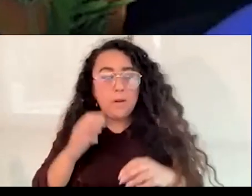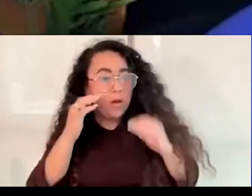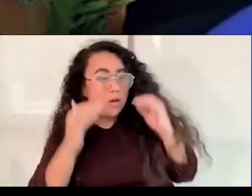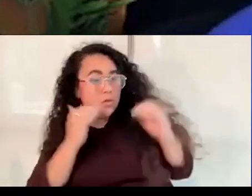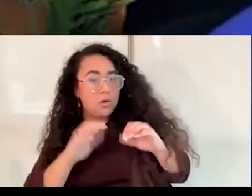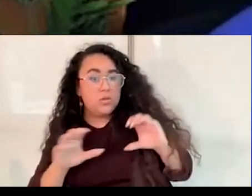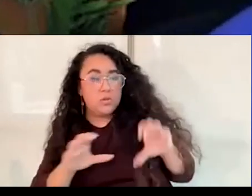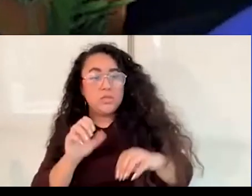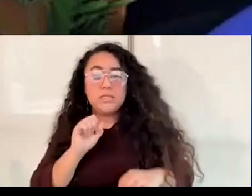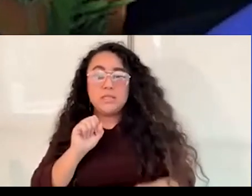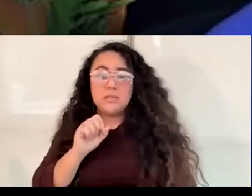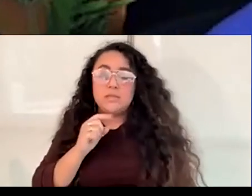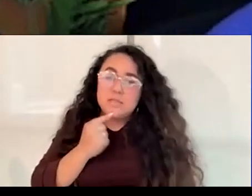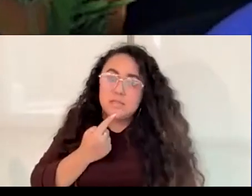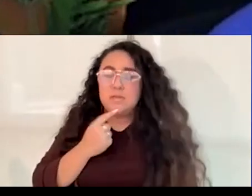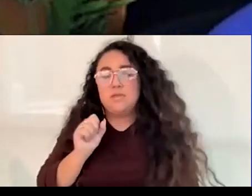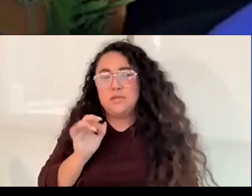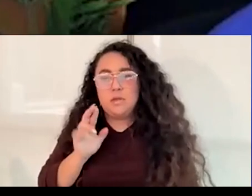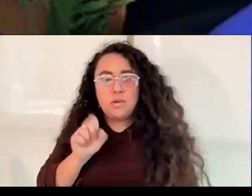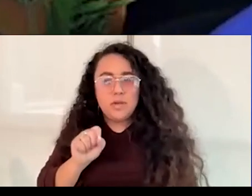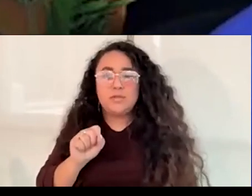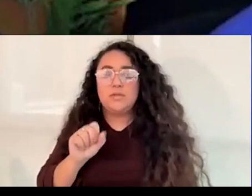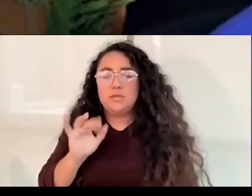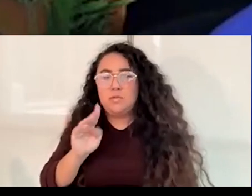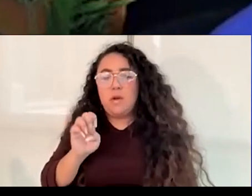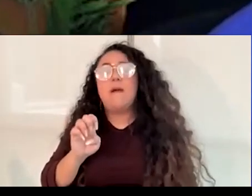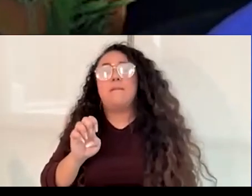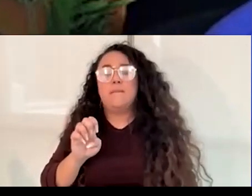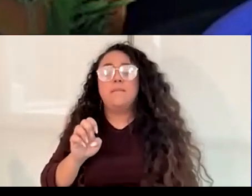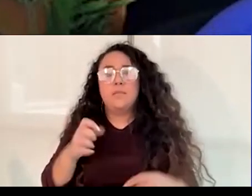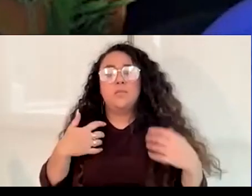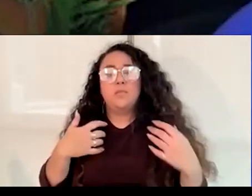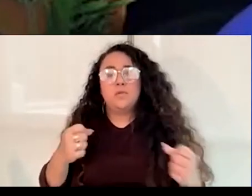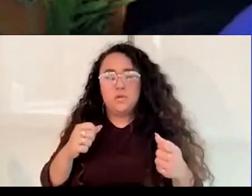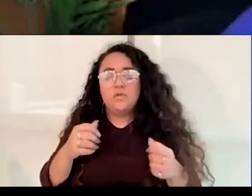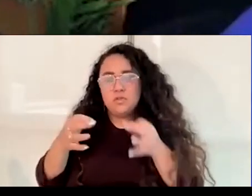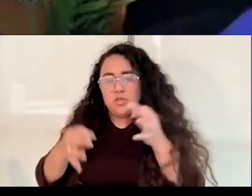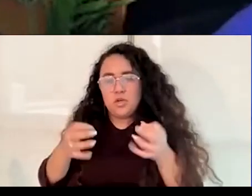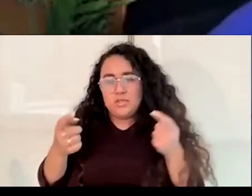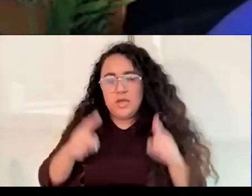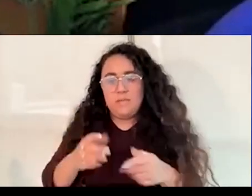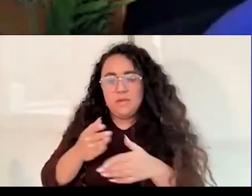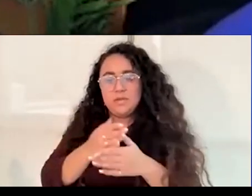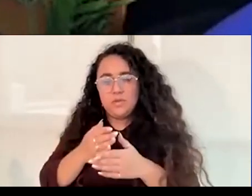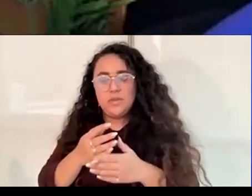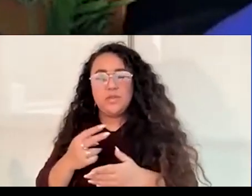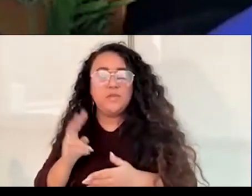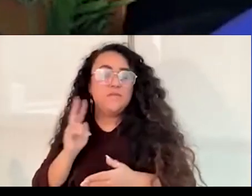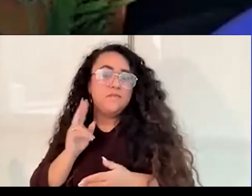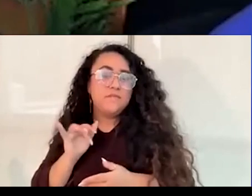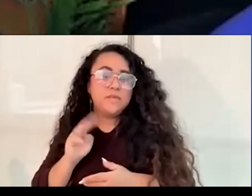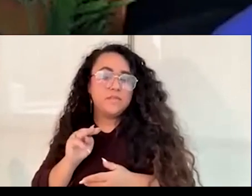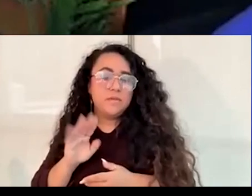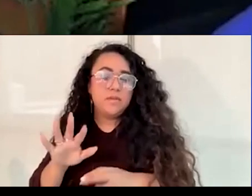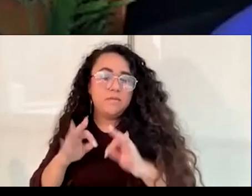serious crimes, there's some restorative justice that takes place between the victim's family and the individual